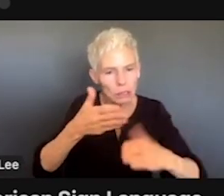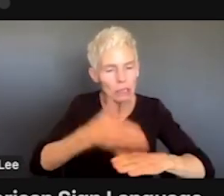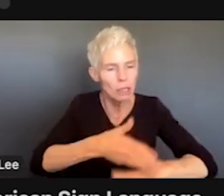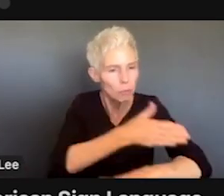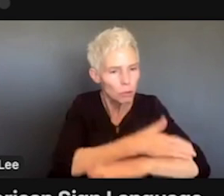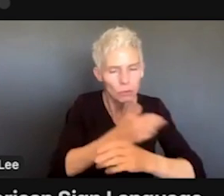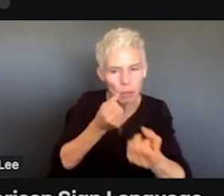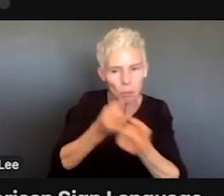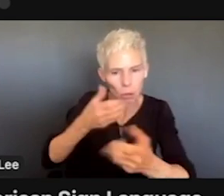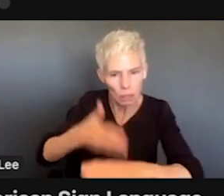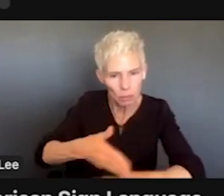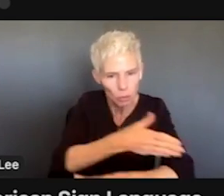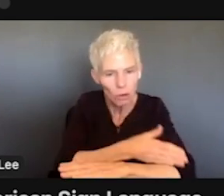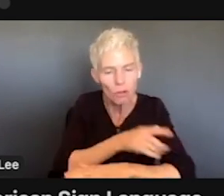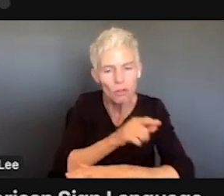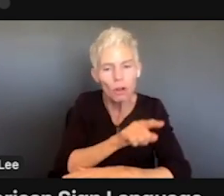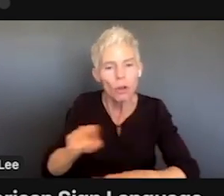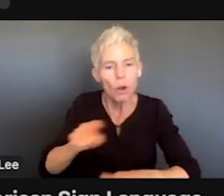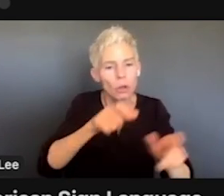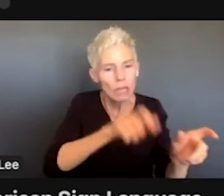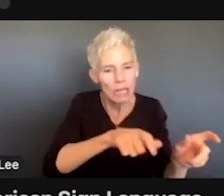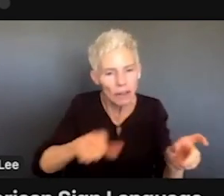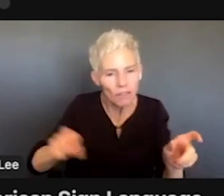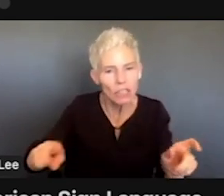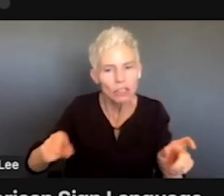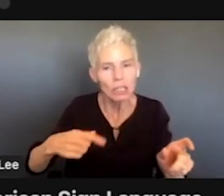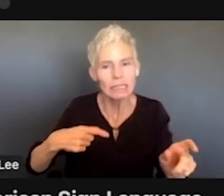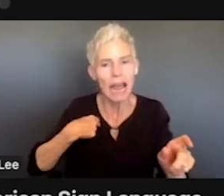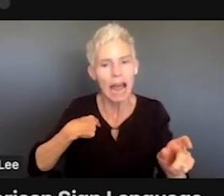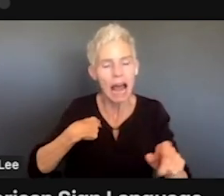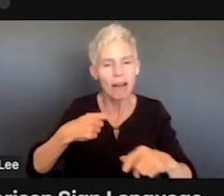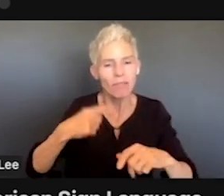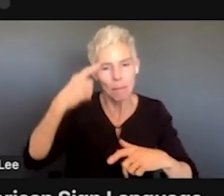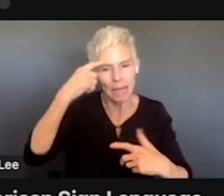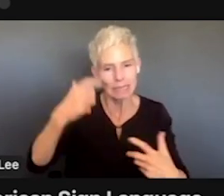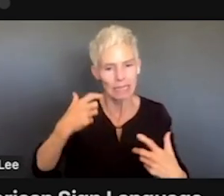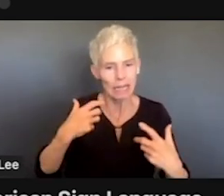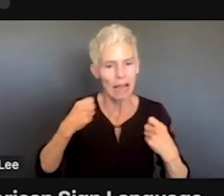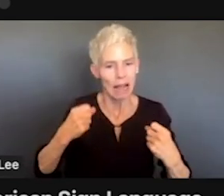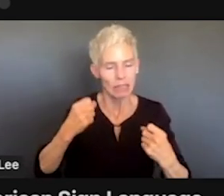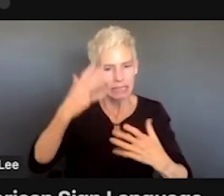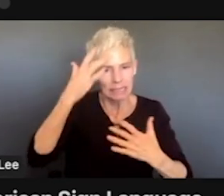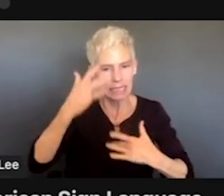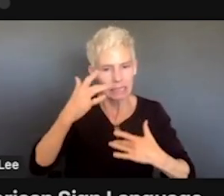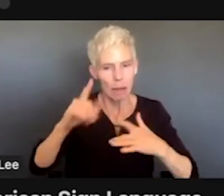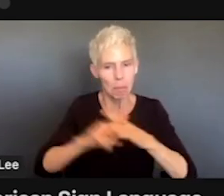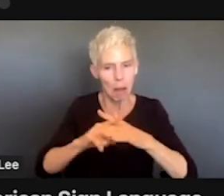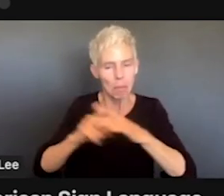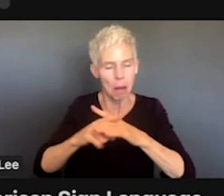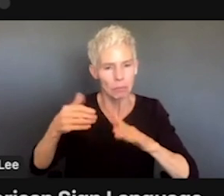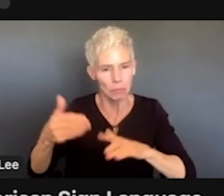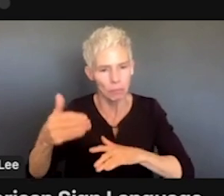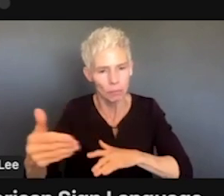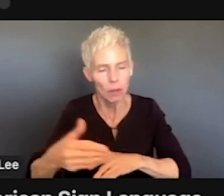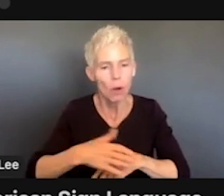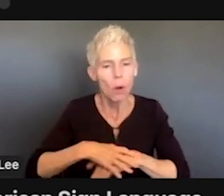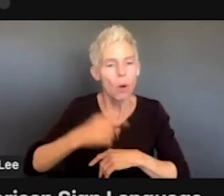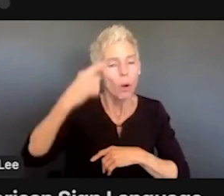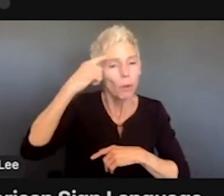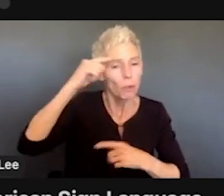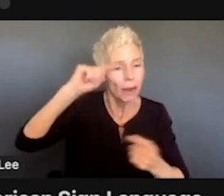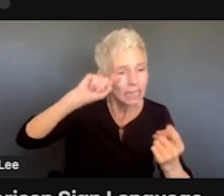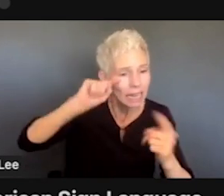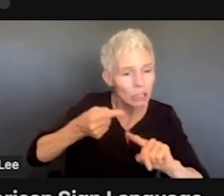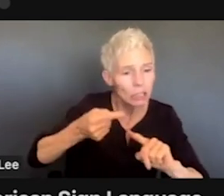have co-occurring mental illness and intellectual developmental disabilities, brain injury, or other cognitive disabilities or